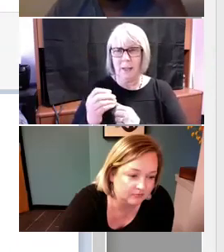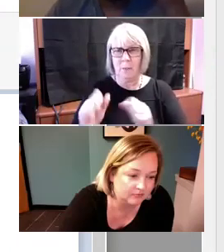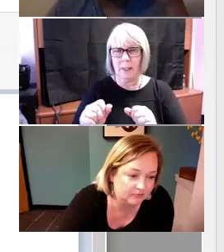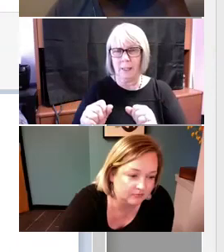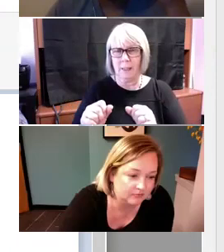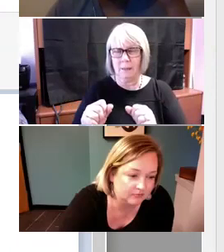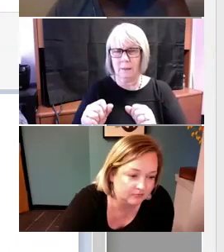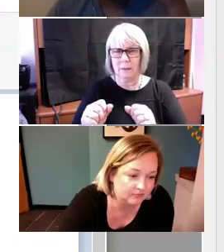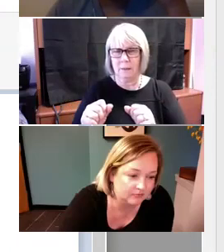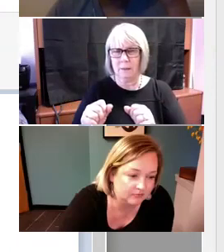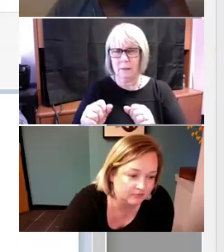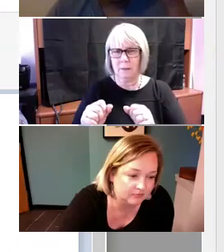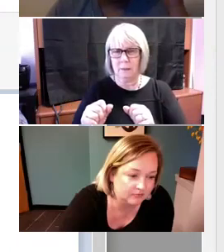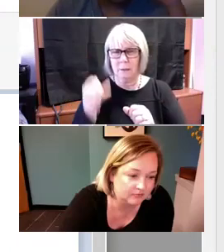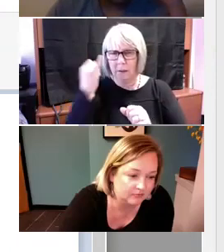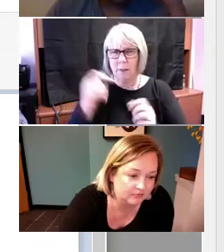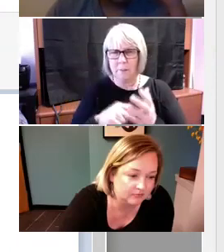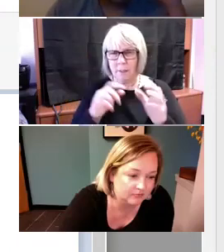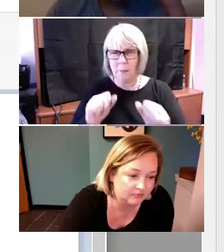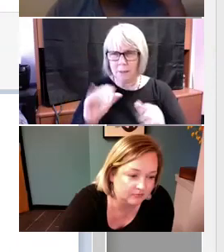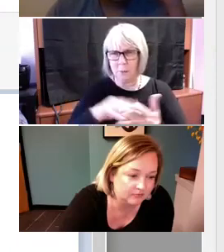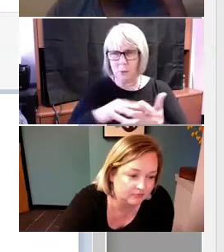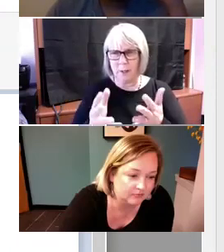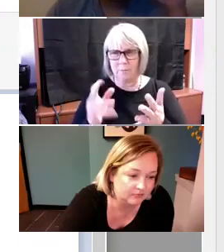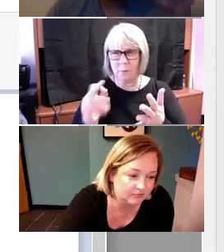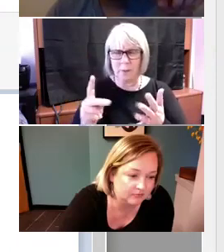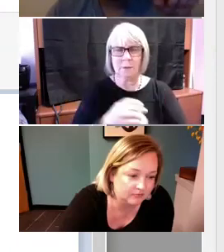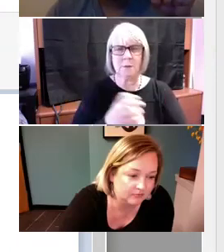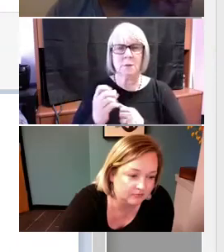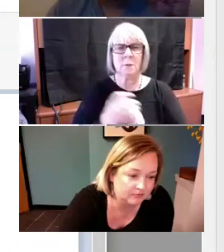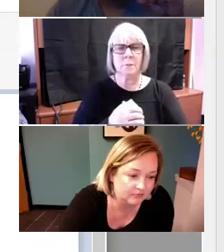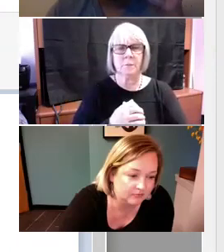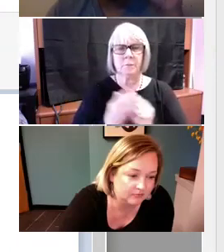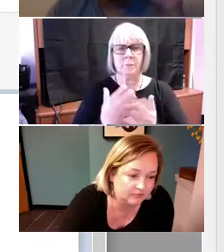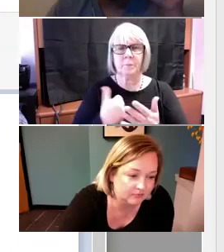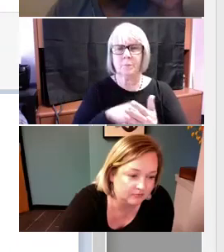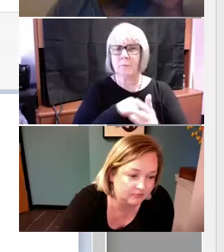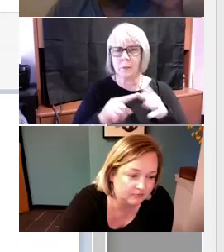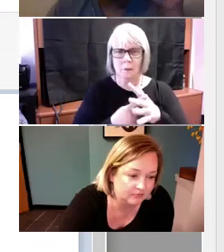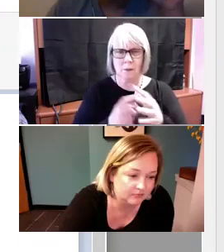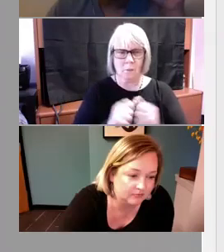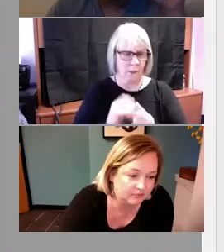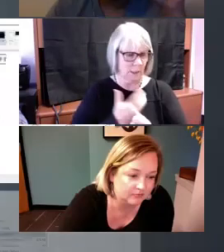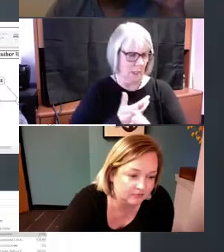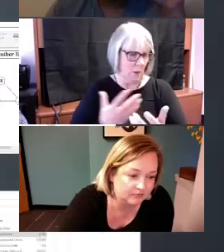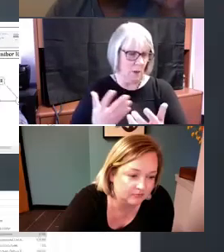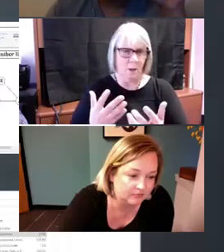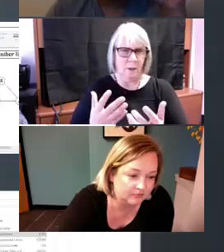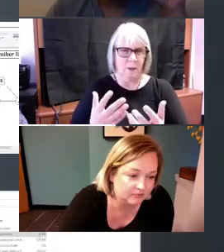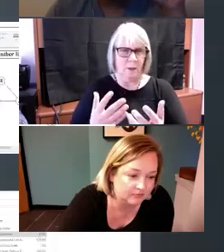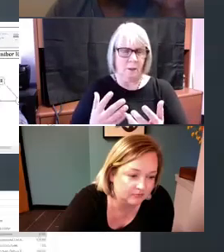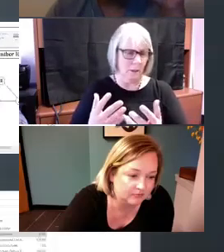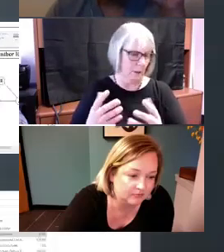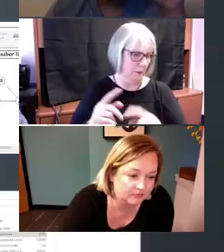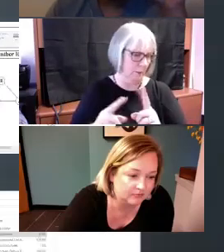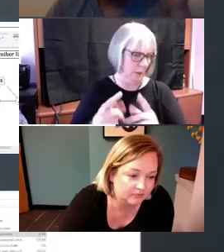we can imagine that this is a possible graph. So before we begin with this, so what we are